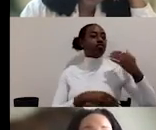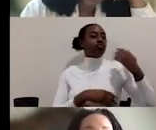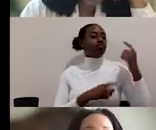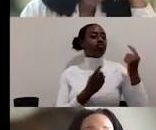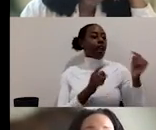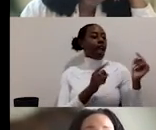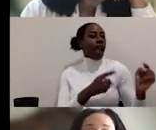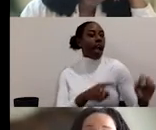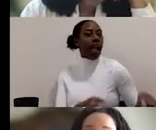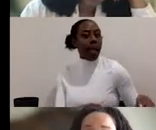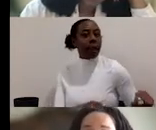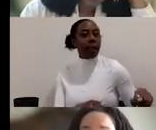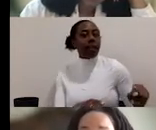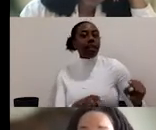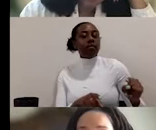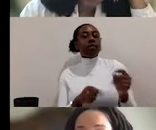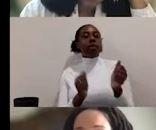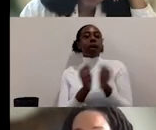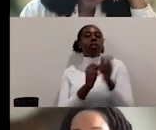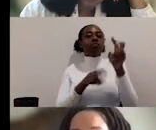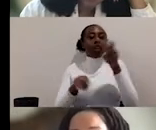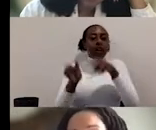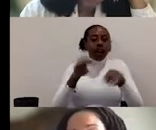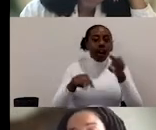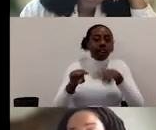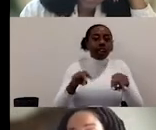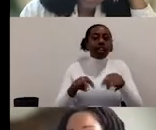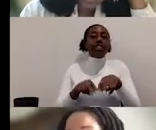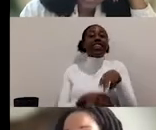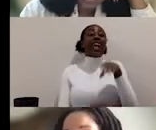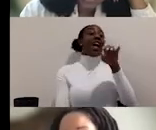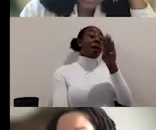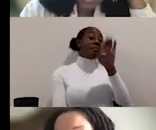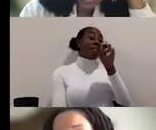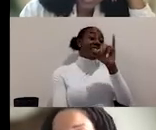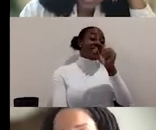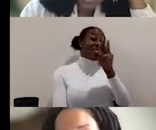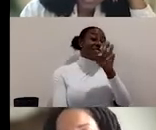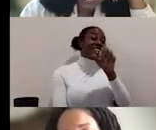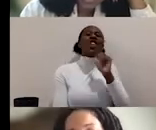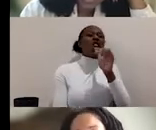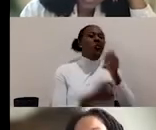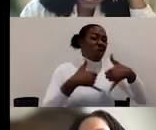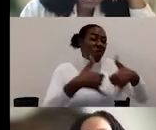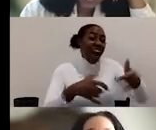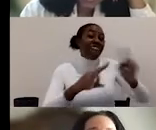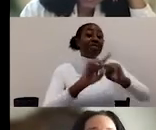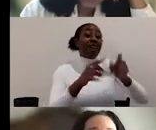context. Benjamin, we don't have a prize for you, but you did win.